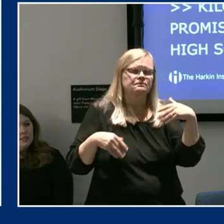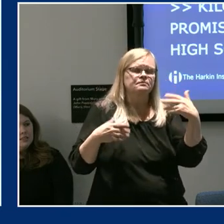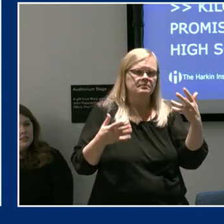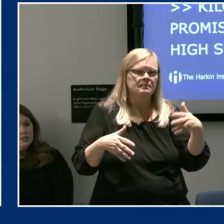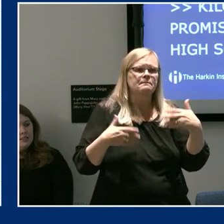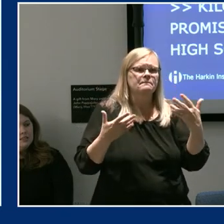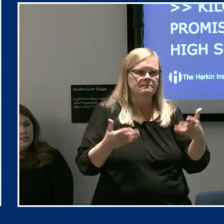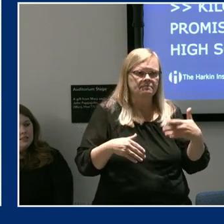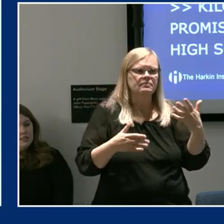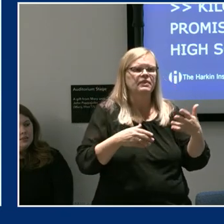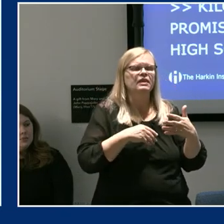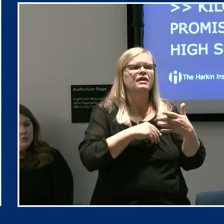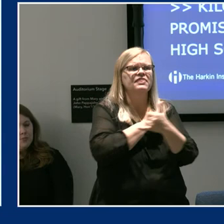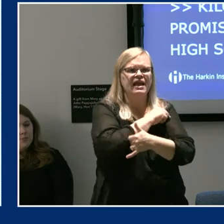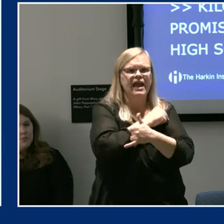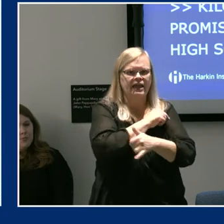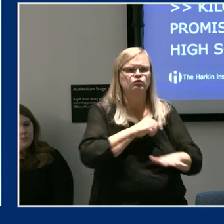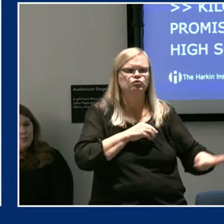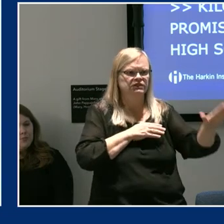and the country more generally,